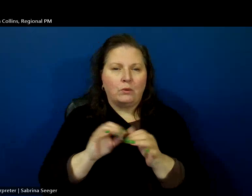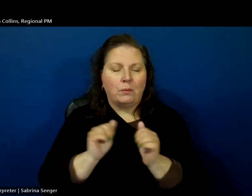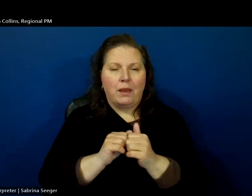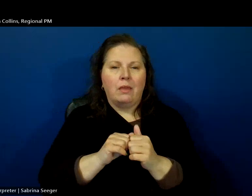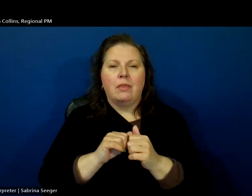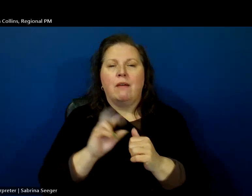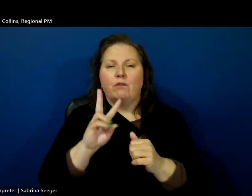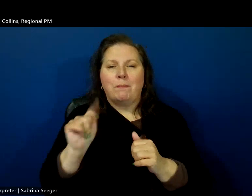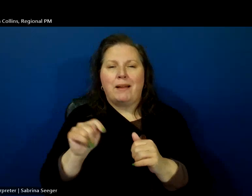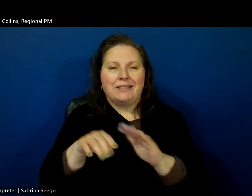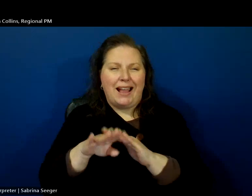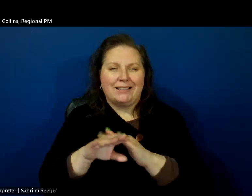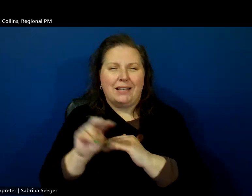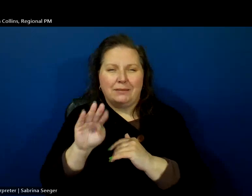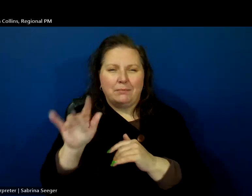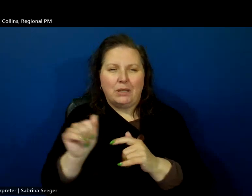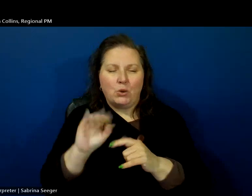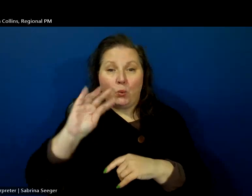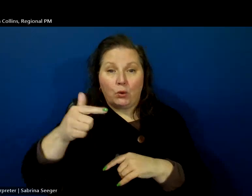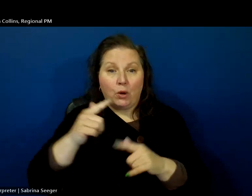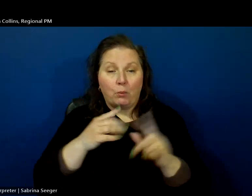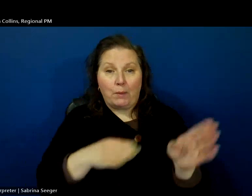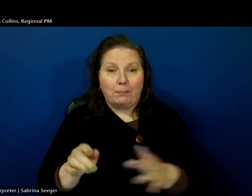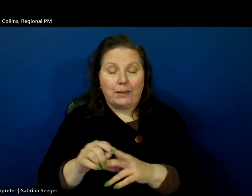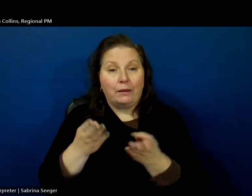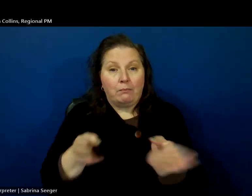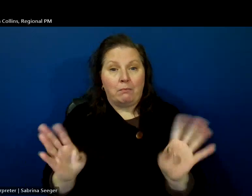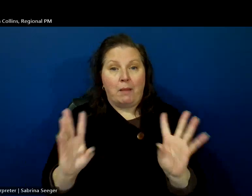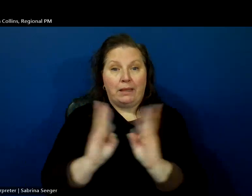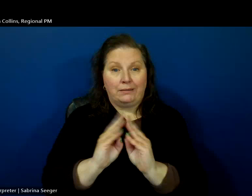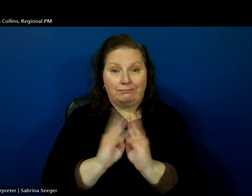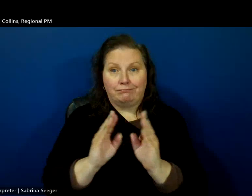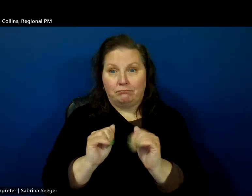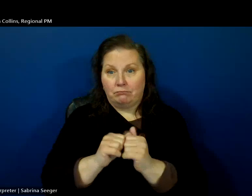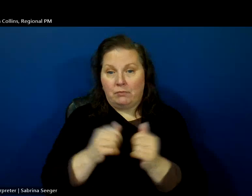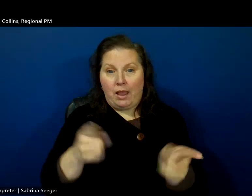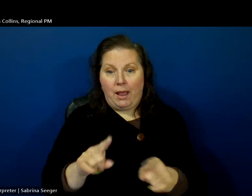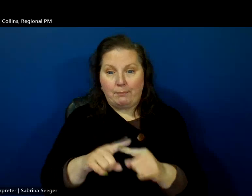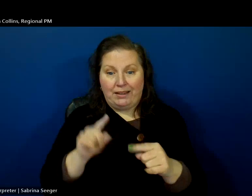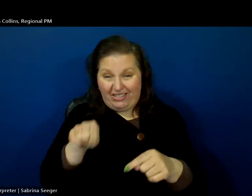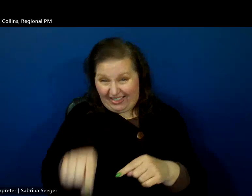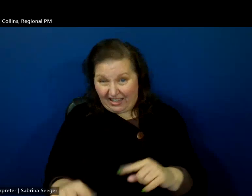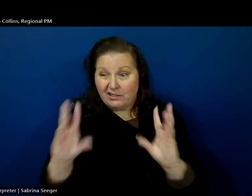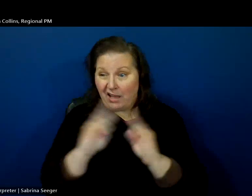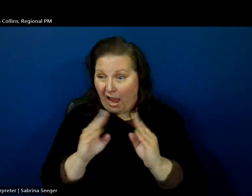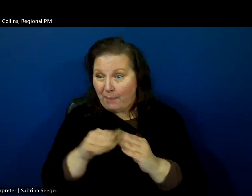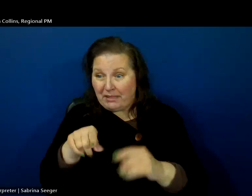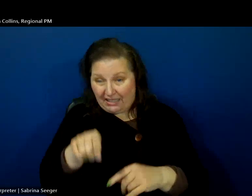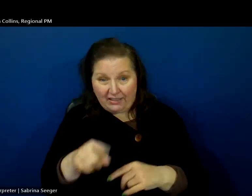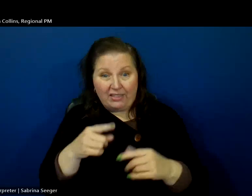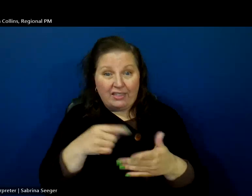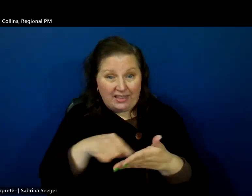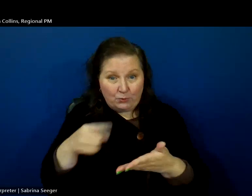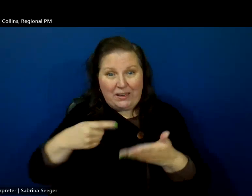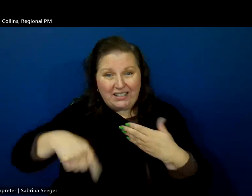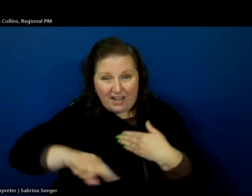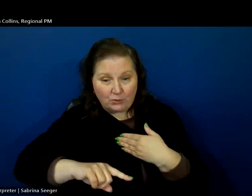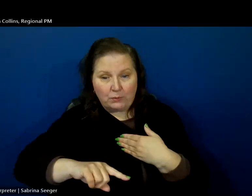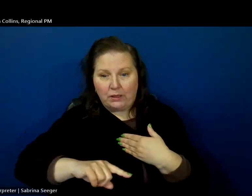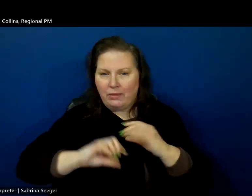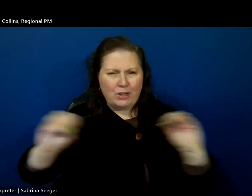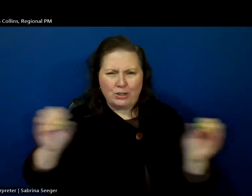Media Organizations when planning the public hearings required by this subsection. That's these hearings this week and next. And there's been